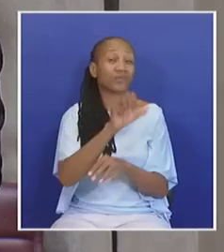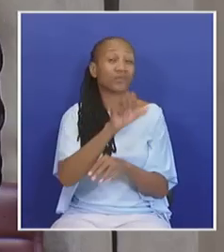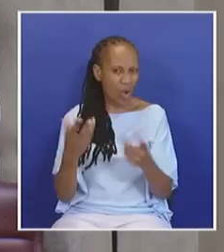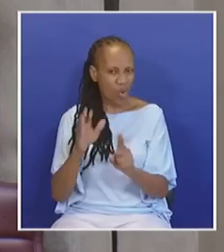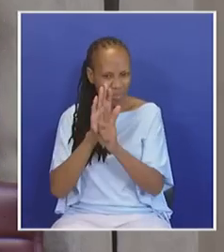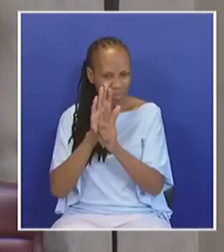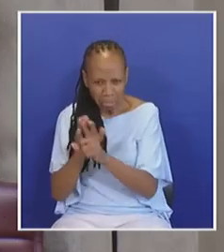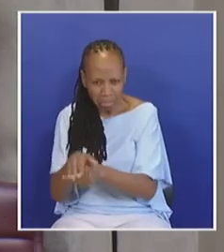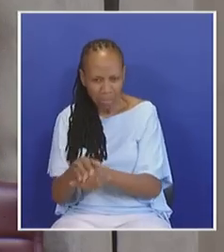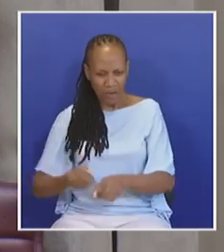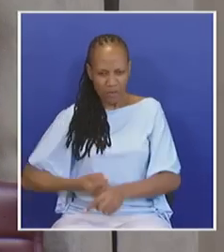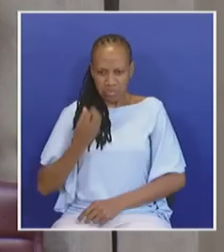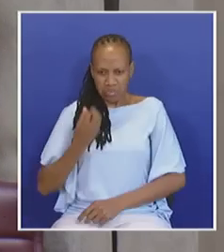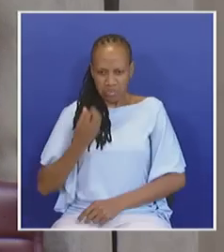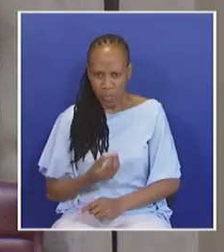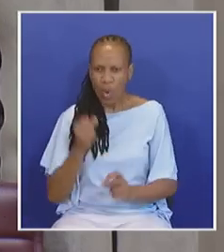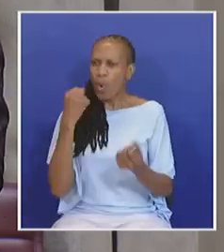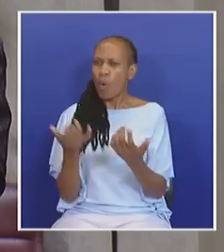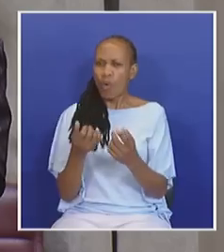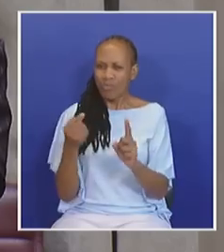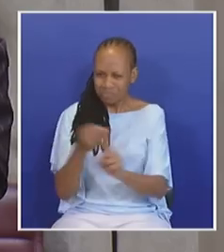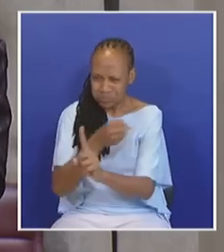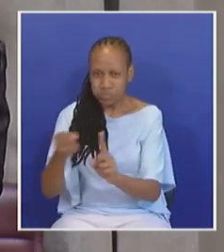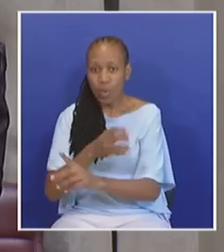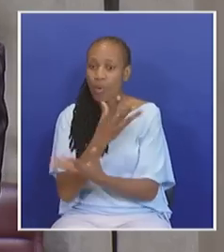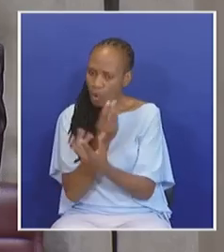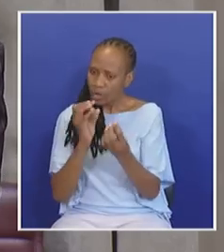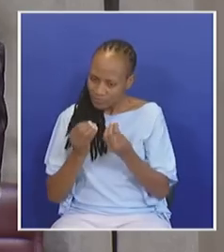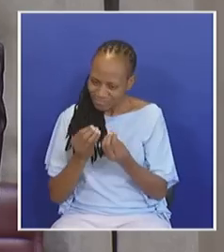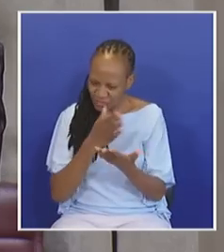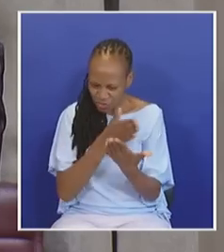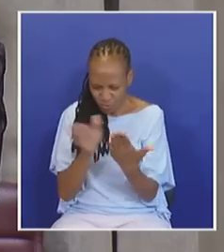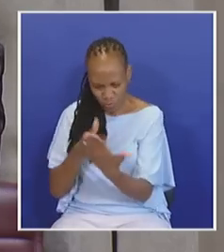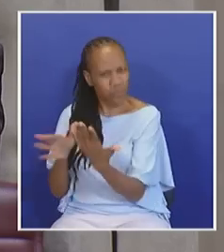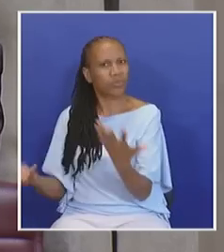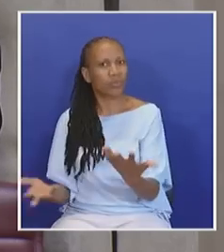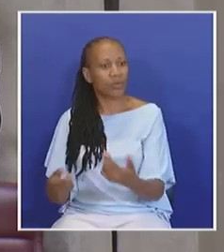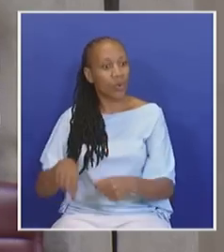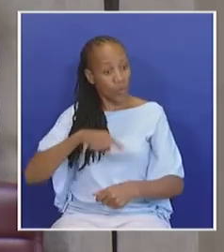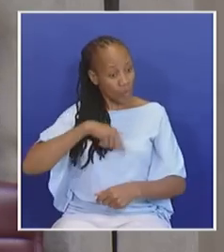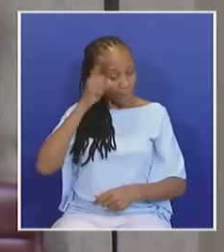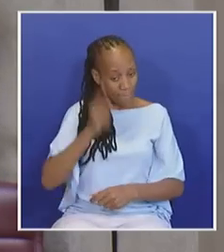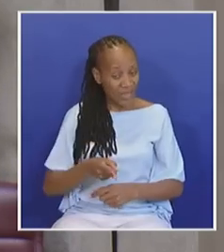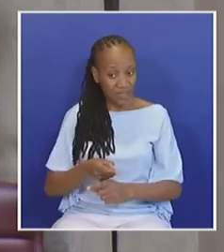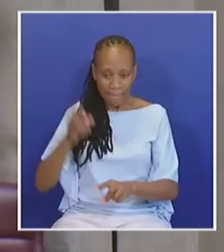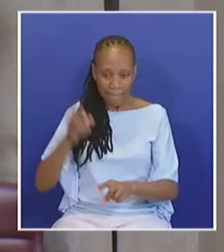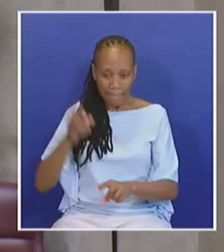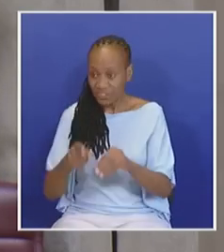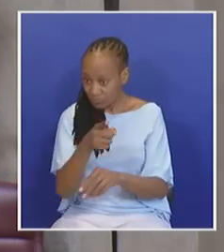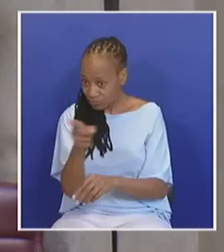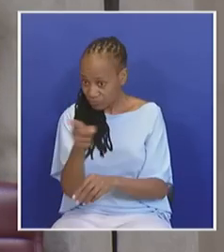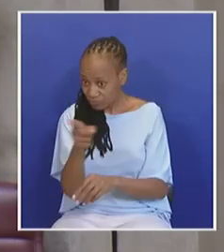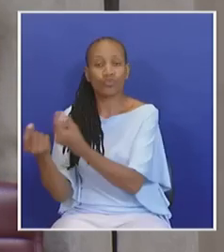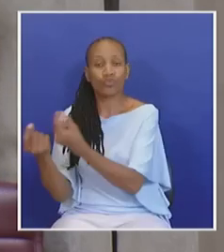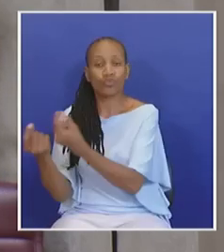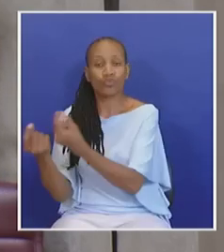speech or physical violence. We need to respond firmly and harshly to such individuals or organizations.